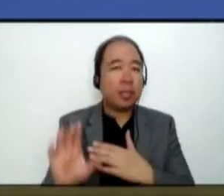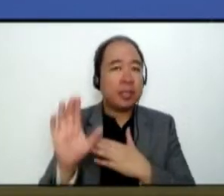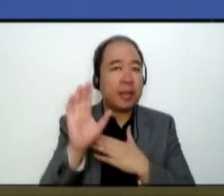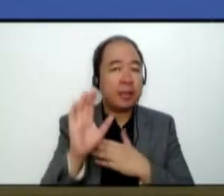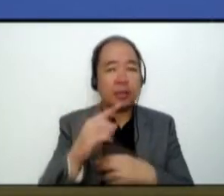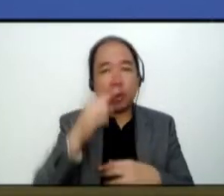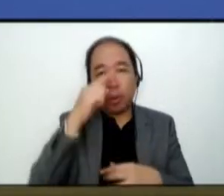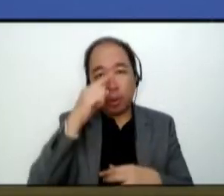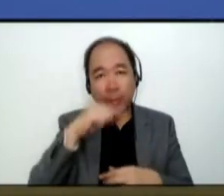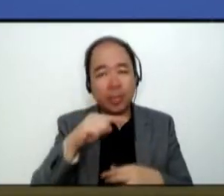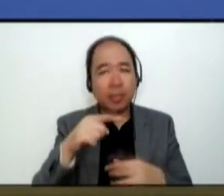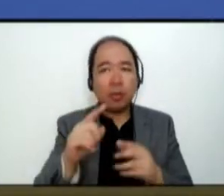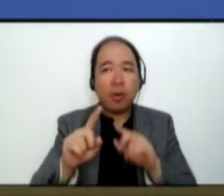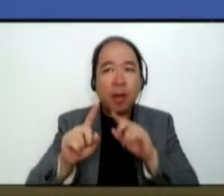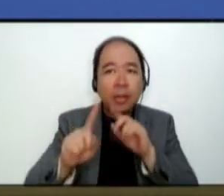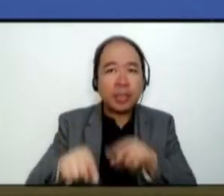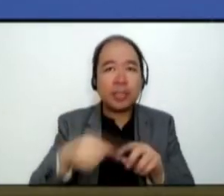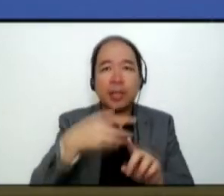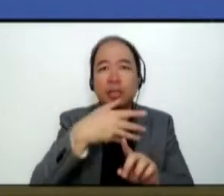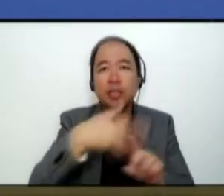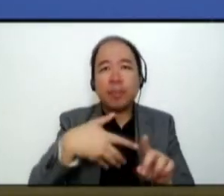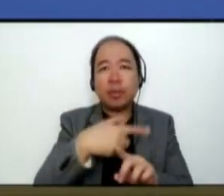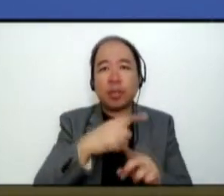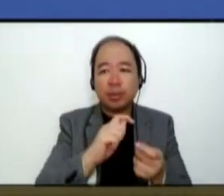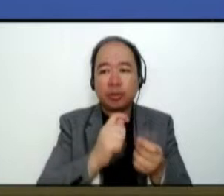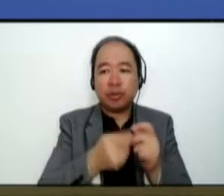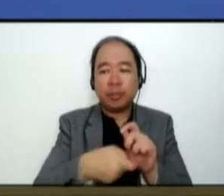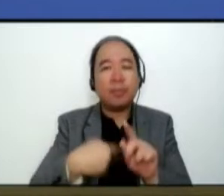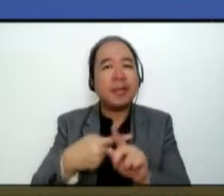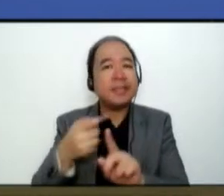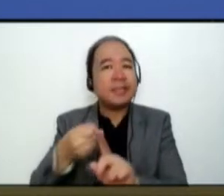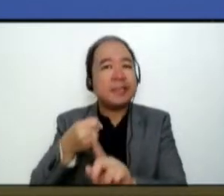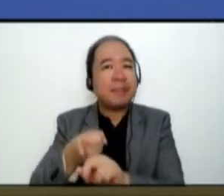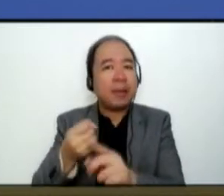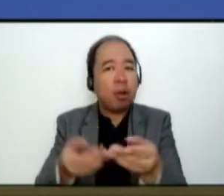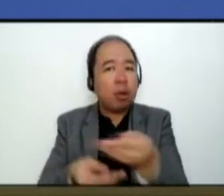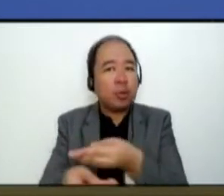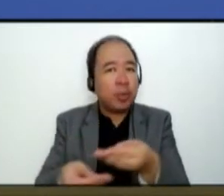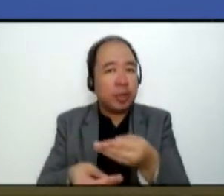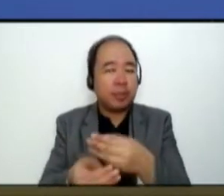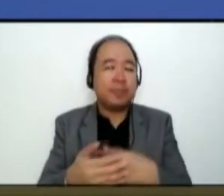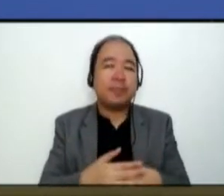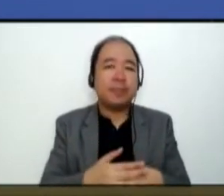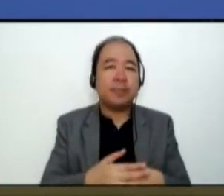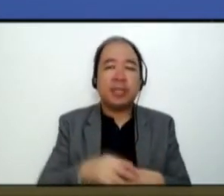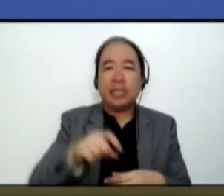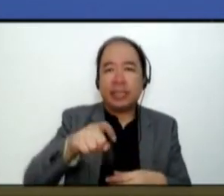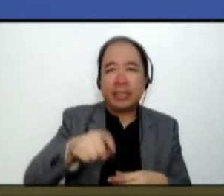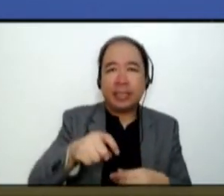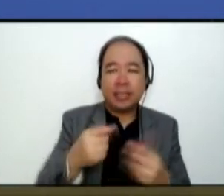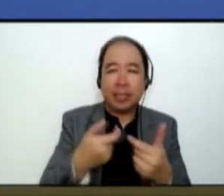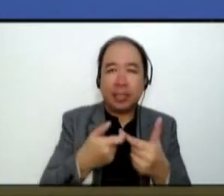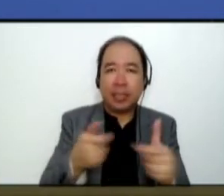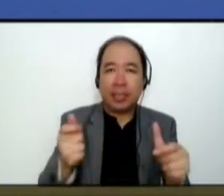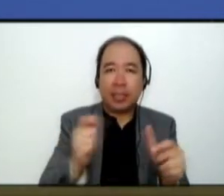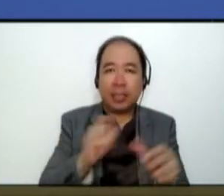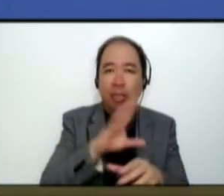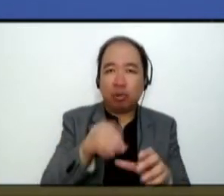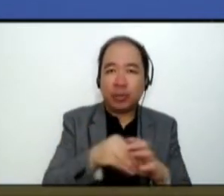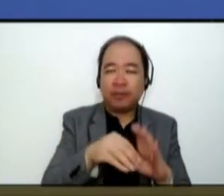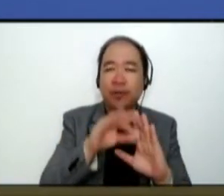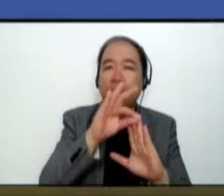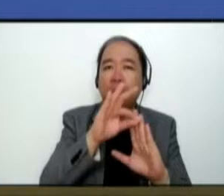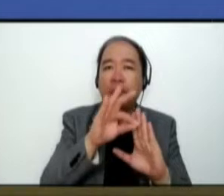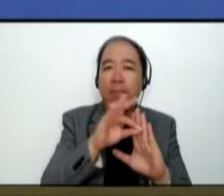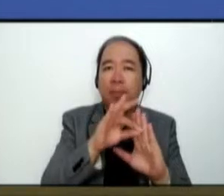demographic change and its socio-economic impacts. We recognize the need for inclusive and forward-thinking policies that cater